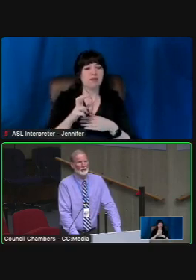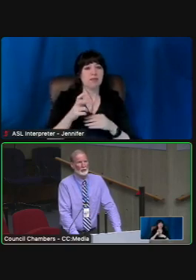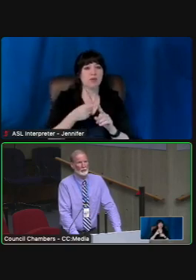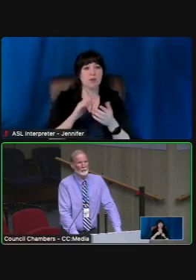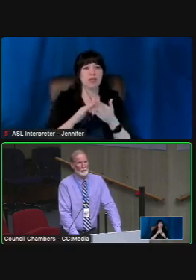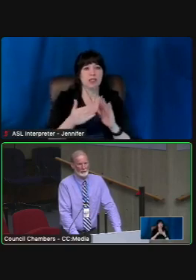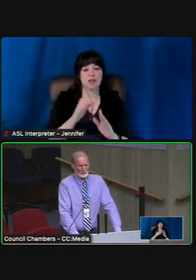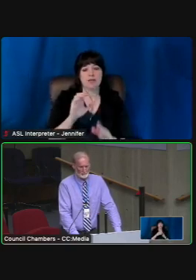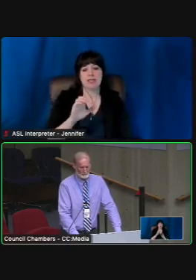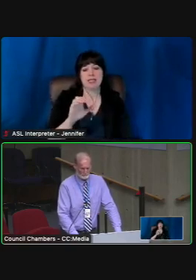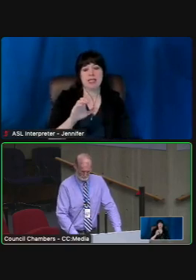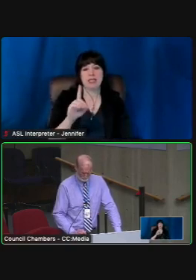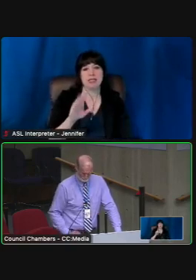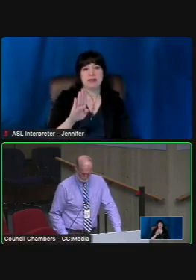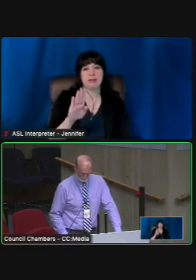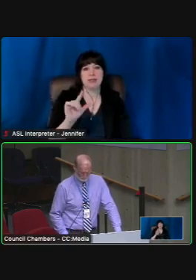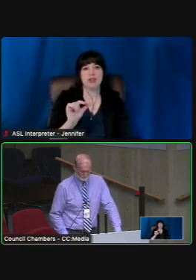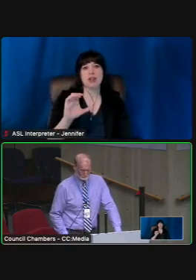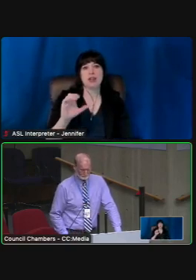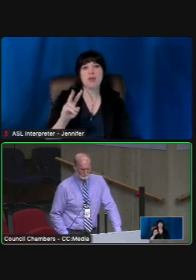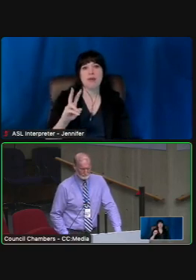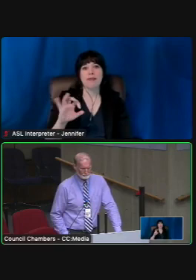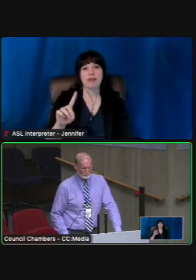CDBG COVID money.